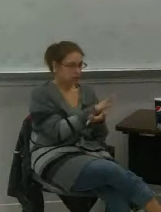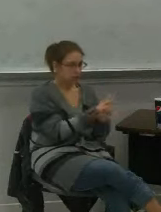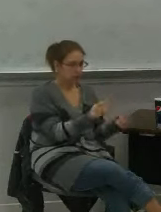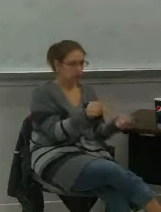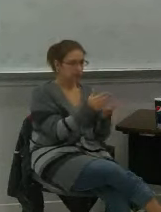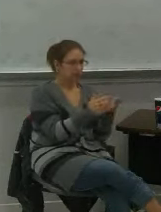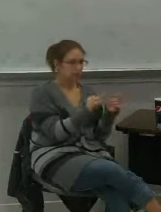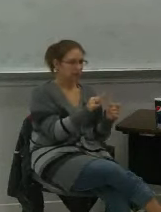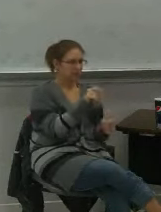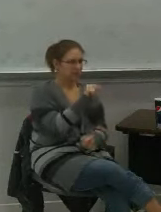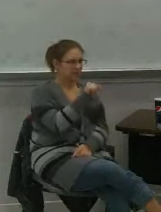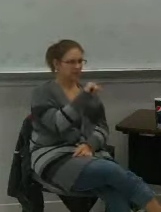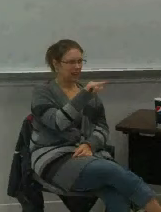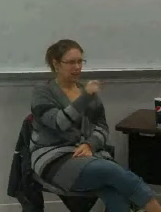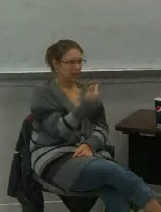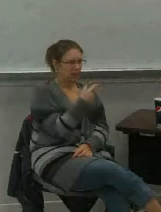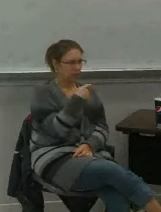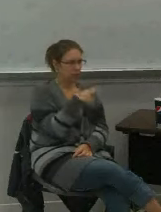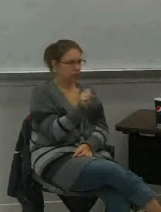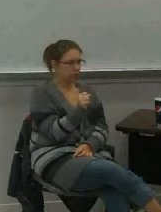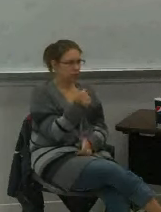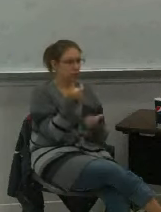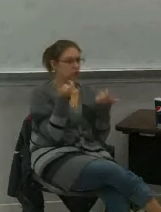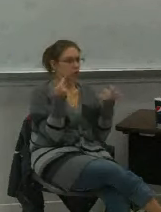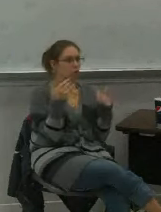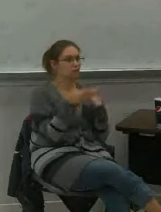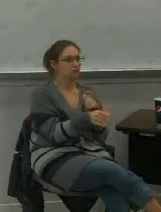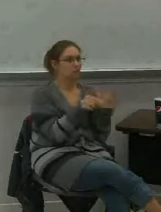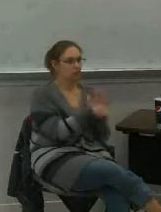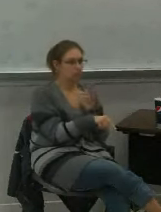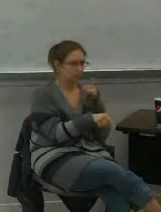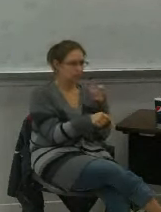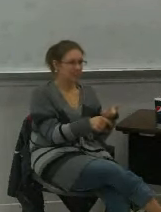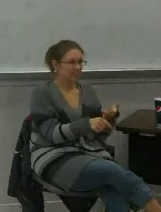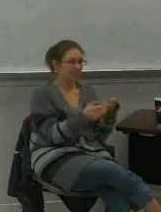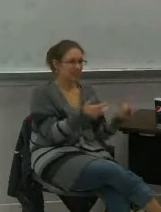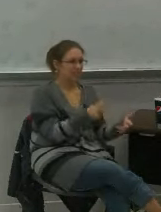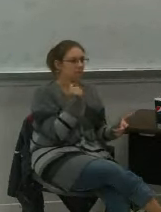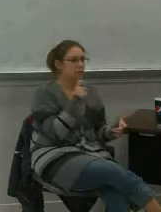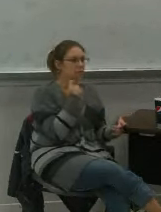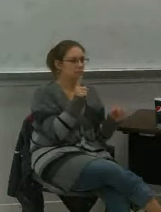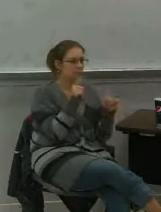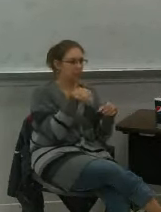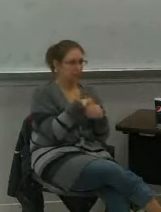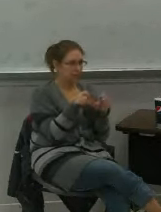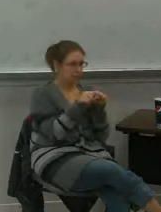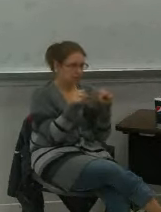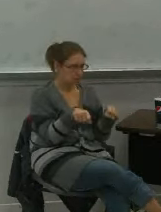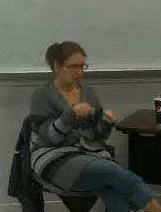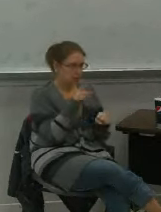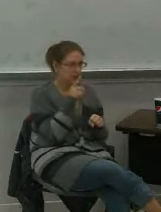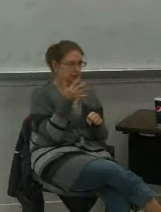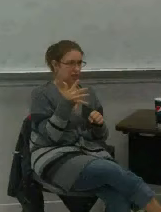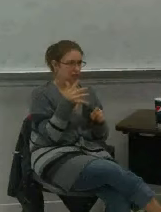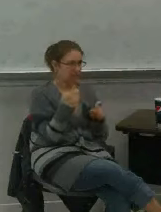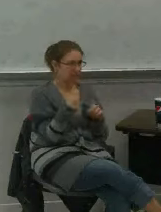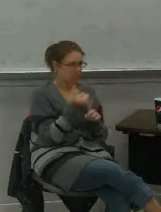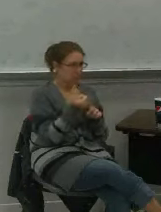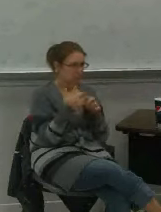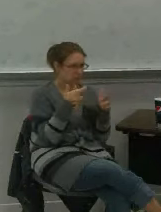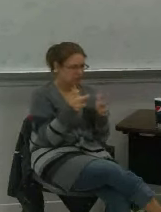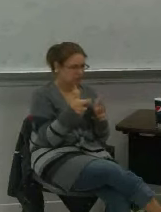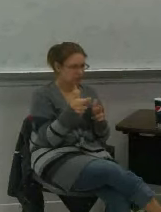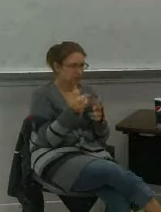the tailing ponds, and massive fish kills downstream because the heavy metal is coming into the system. So it's a really kind of an abused